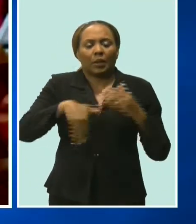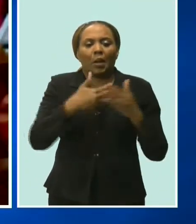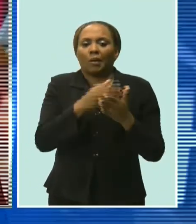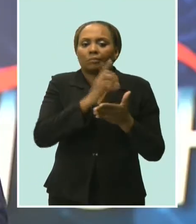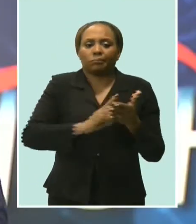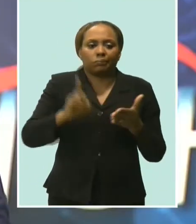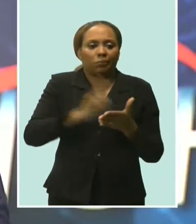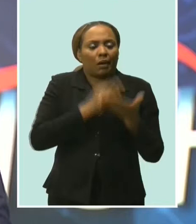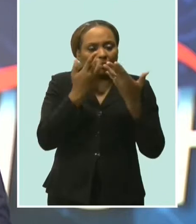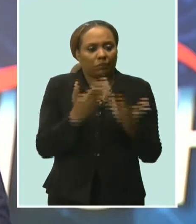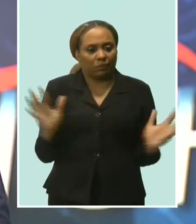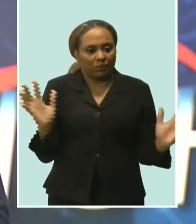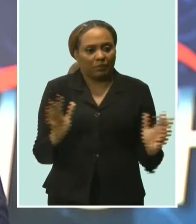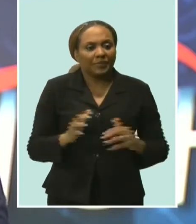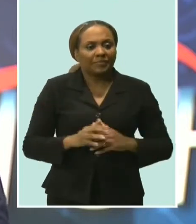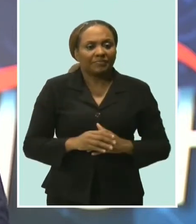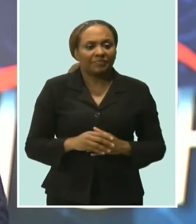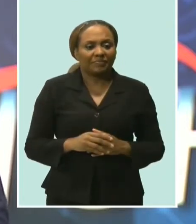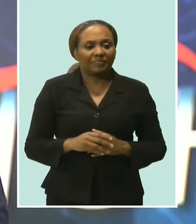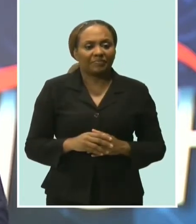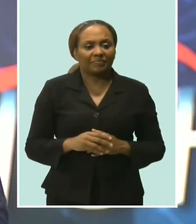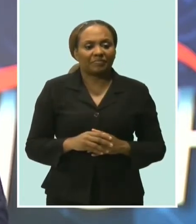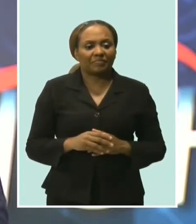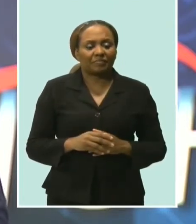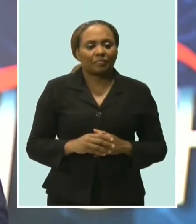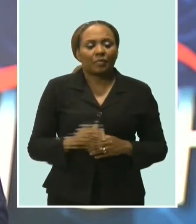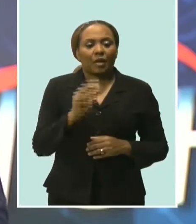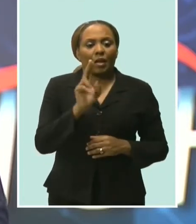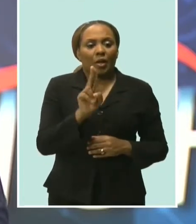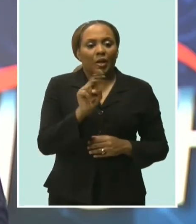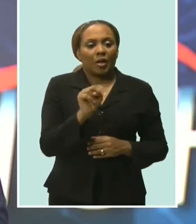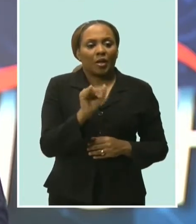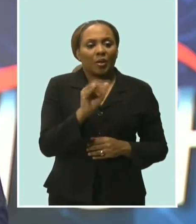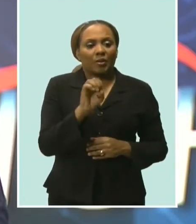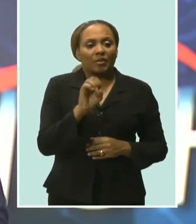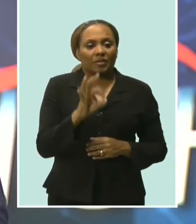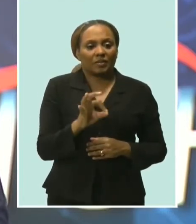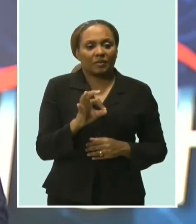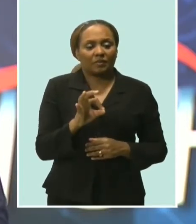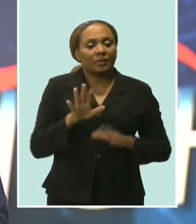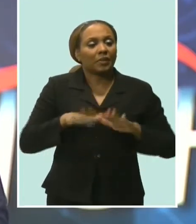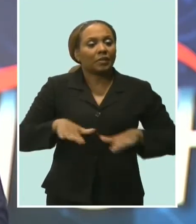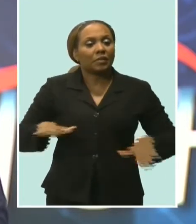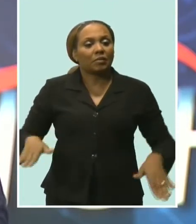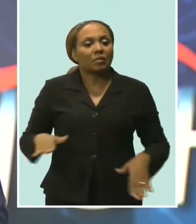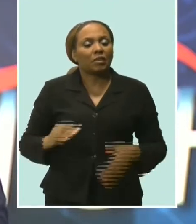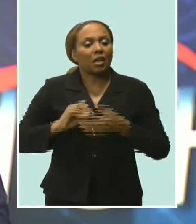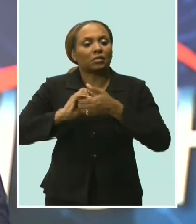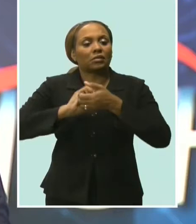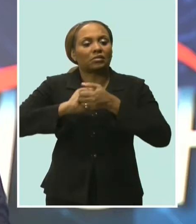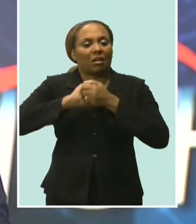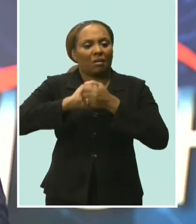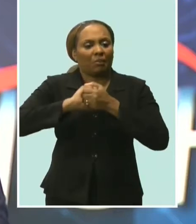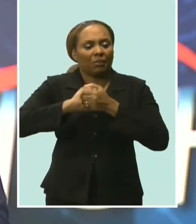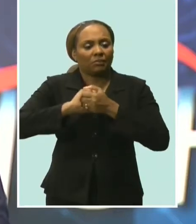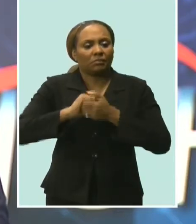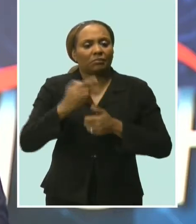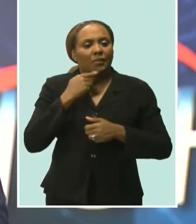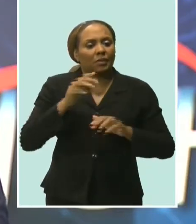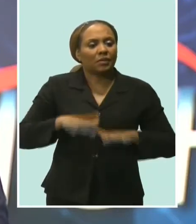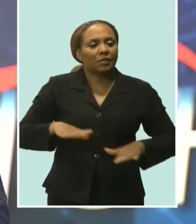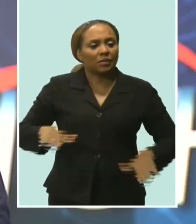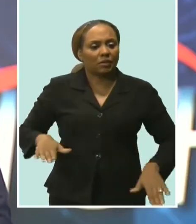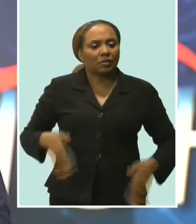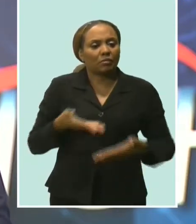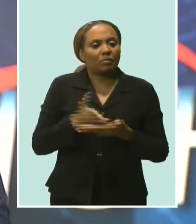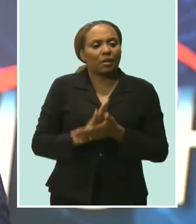three. UNICEF champion for children and member of the UN Committee on the Rights of the Child, Faith Marshall-Harris, says children's rights